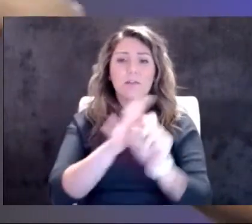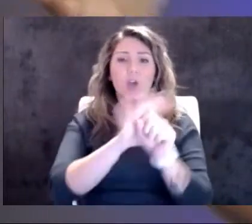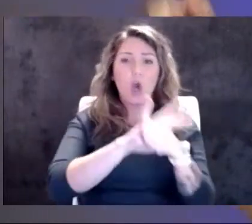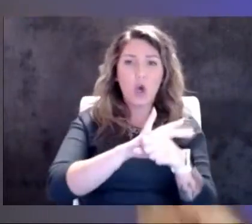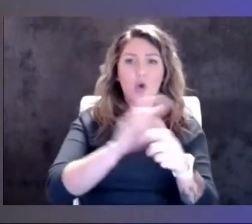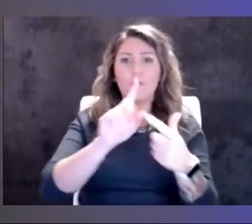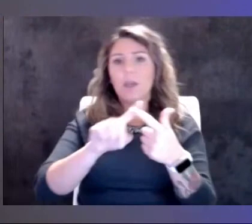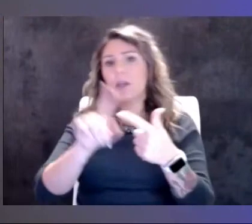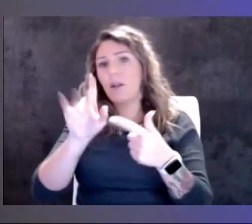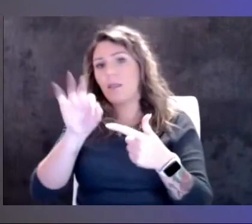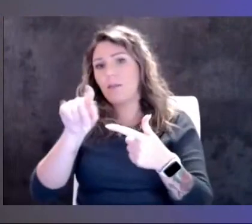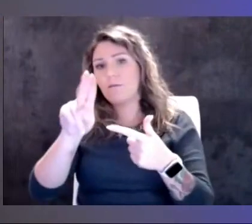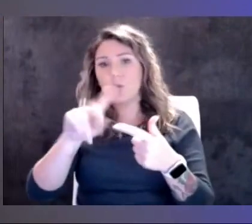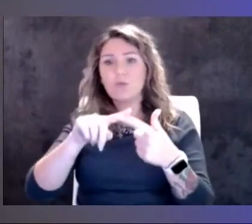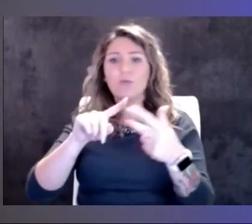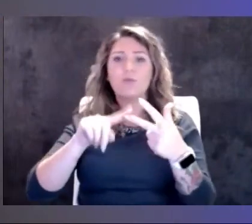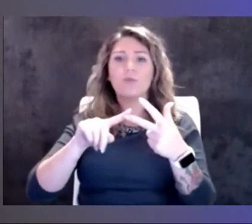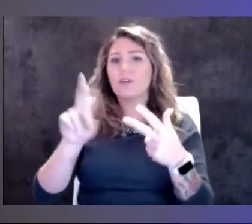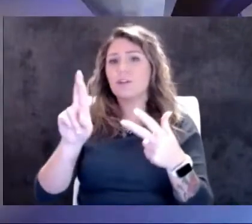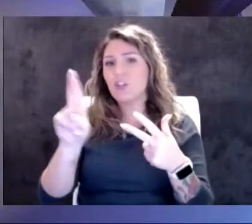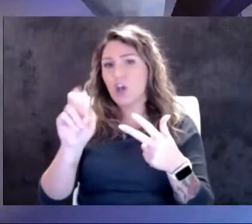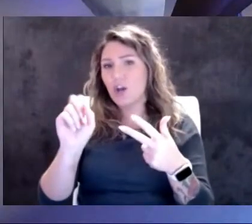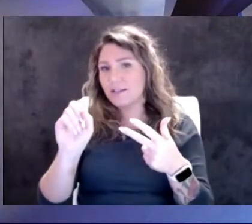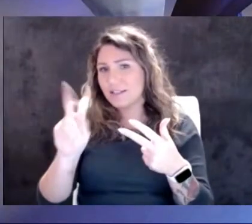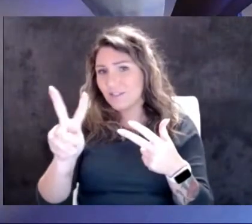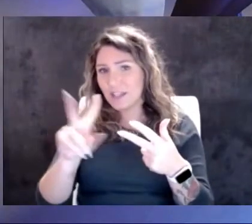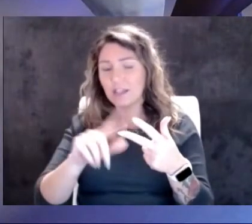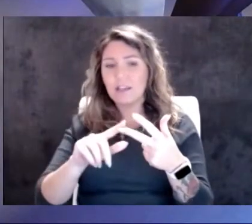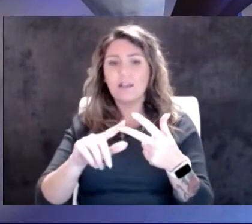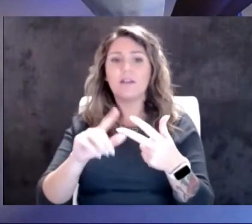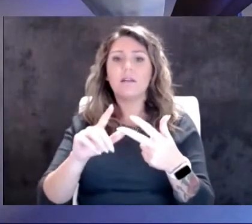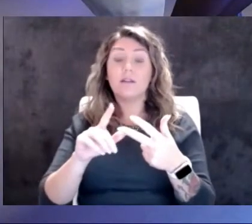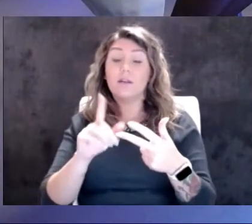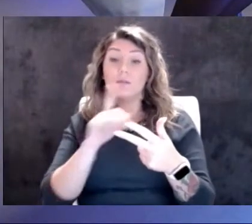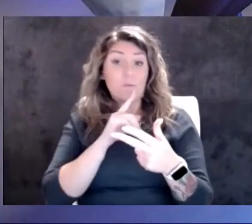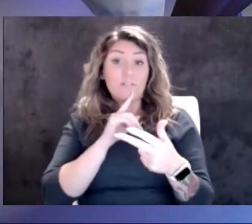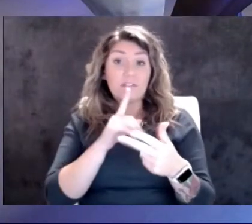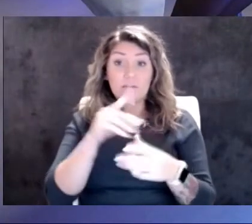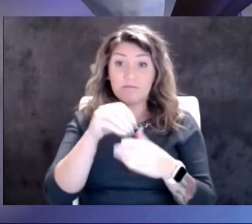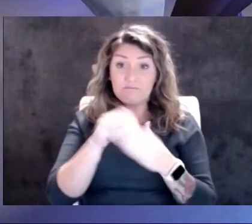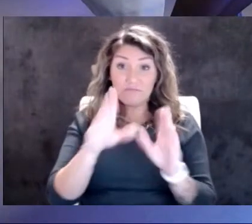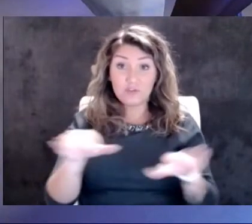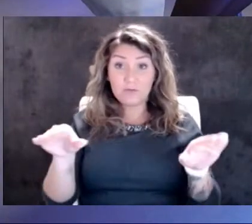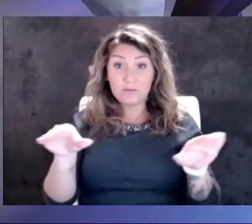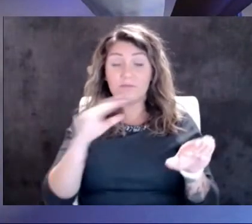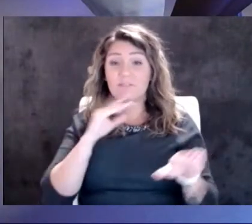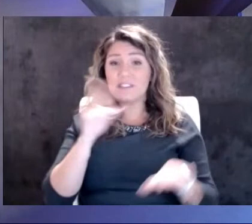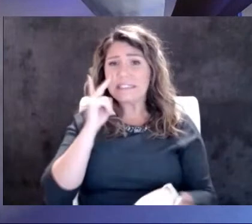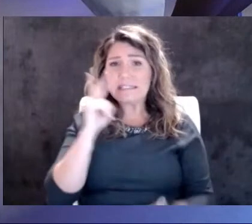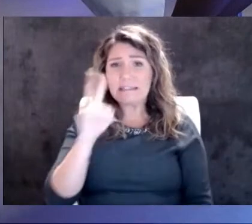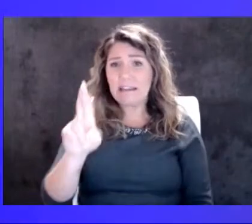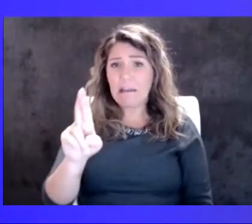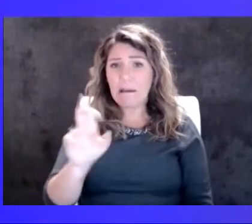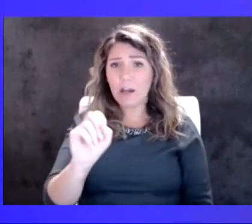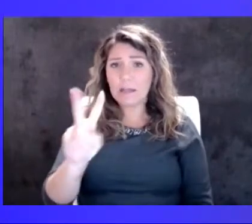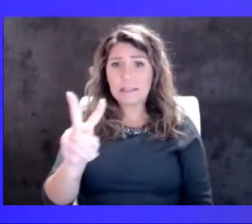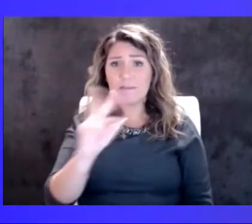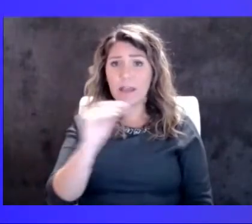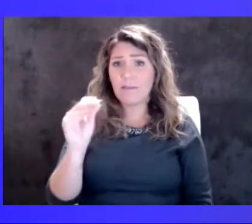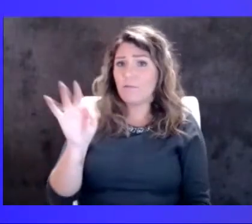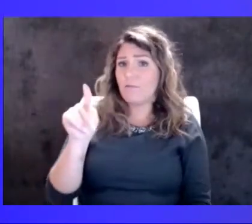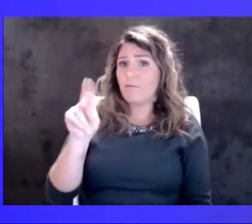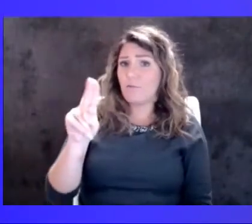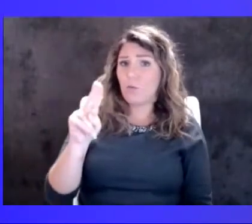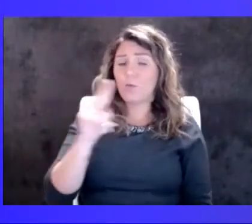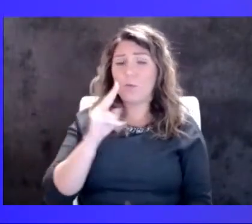it's RSV. Yeah, definitely. In kids, we've been seeing RSV and flu, even through